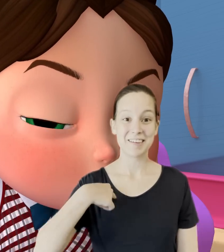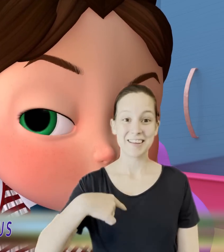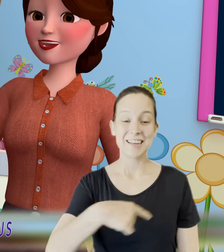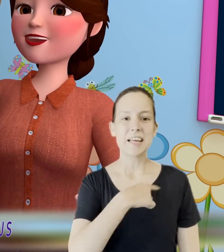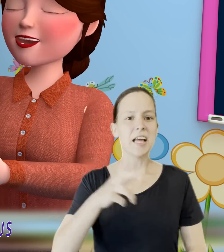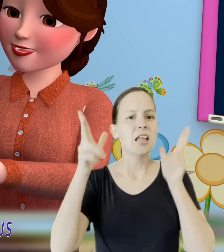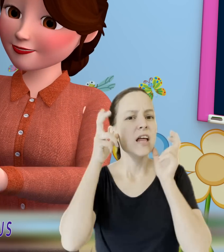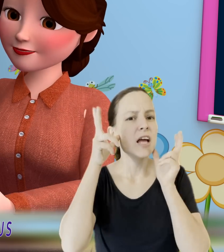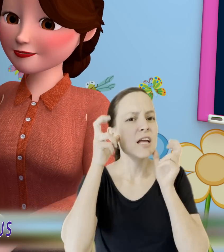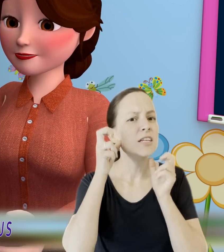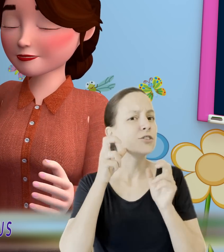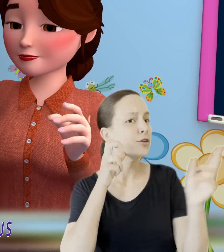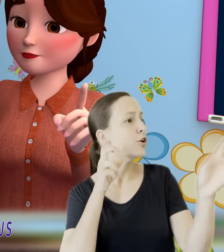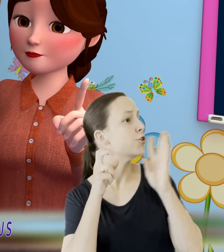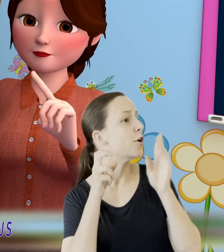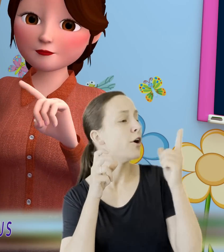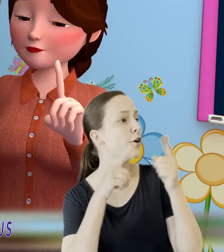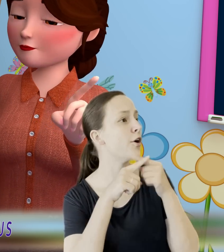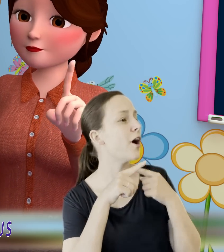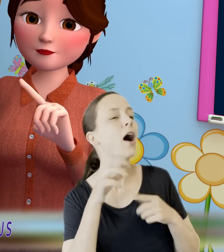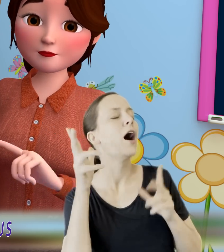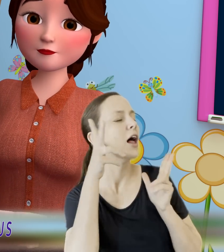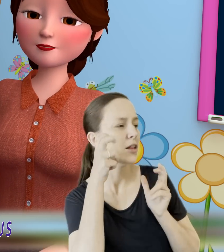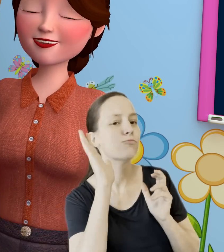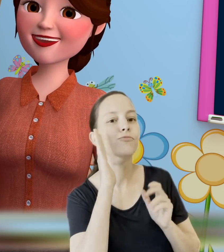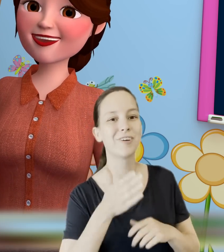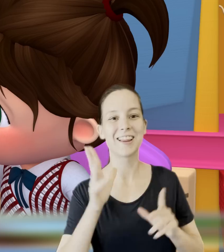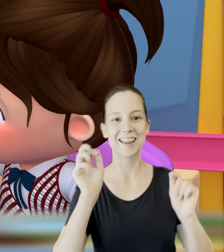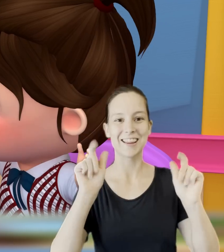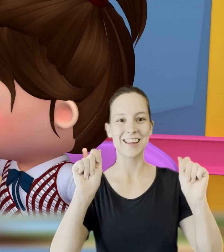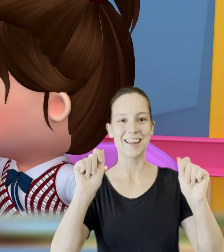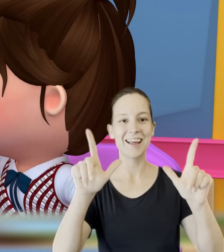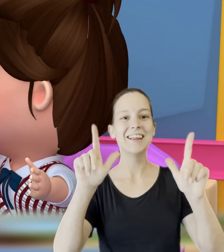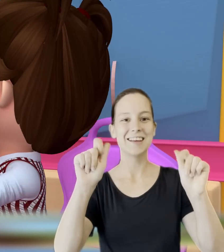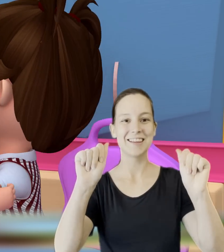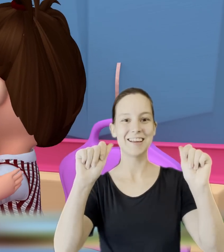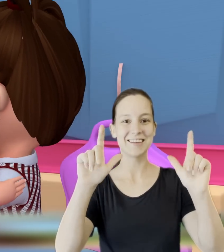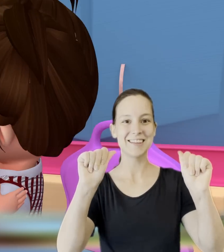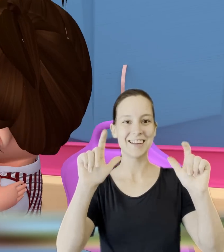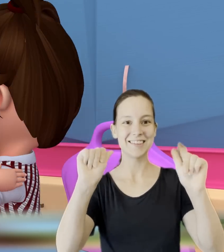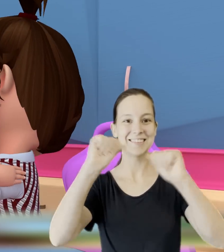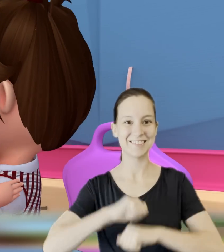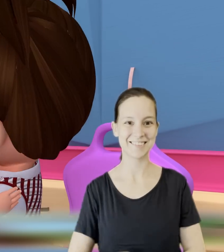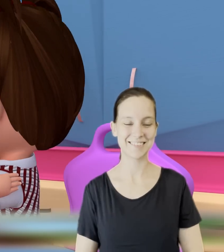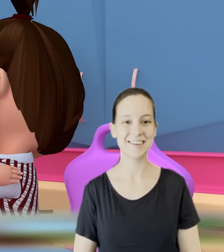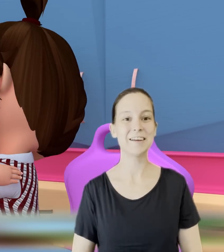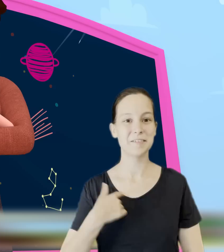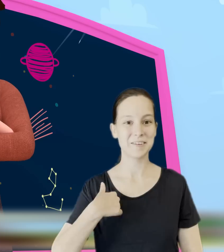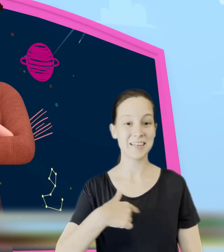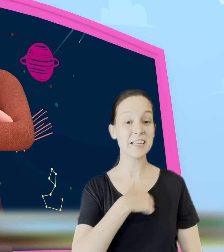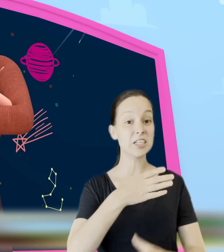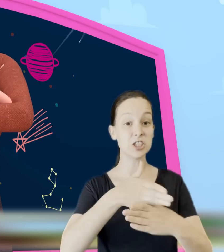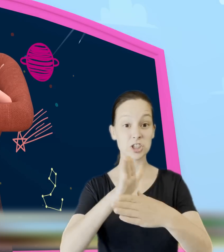F we listen when someone talks to us la la la la la la la